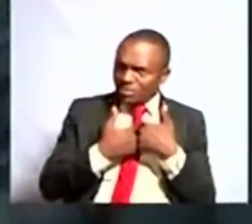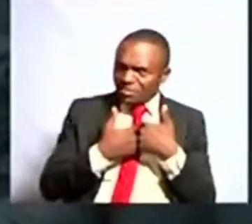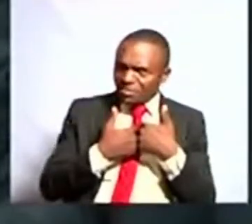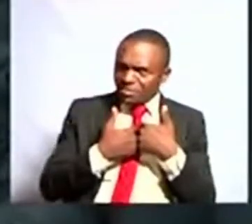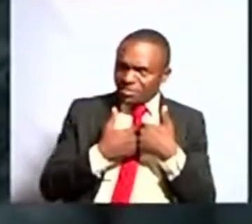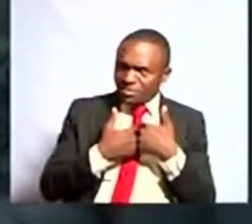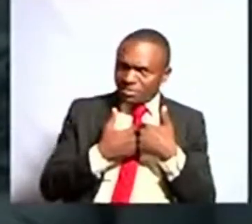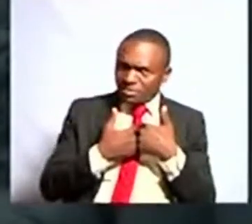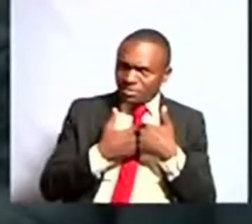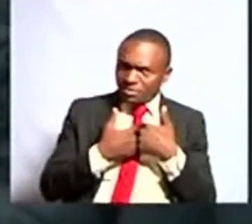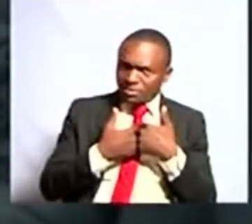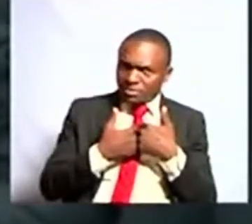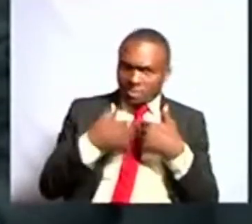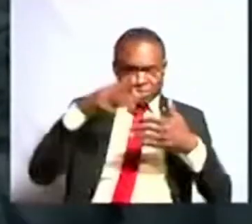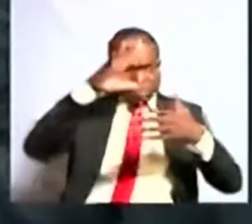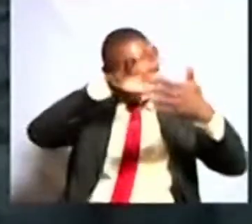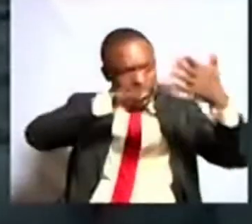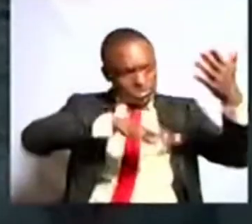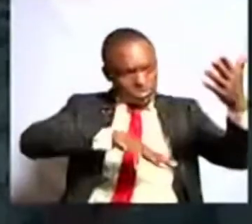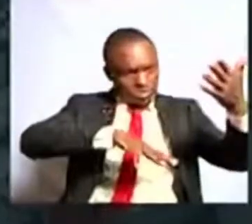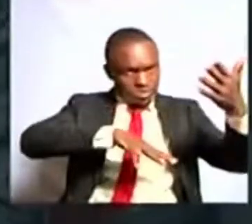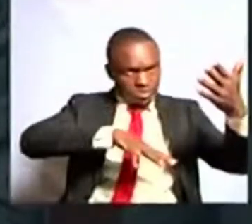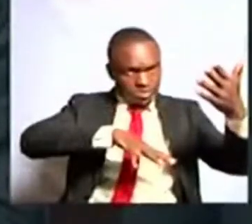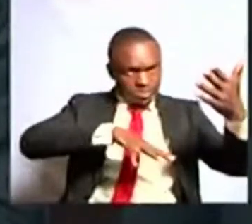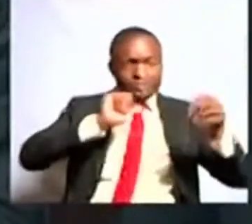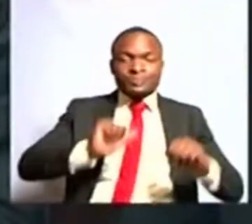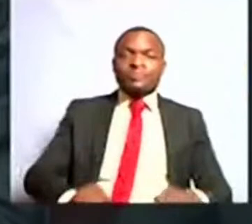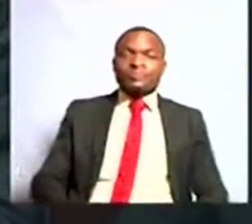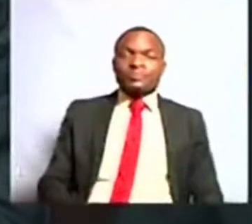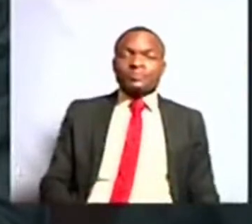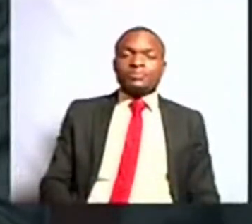ledger of the